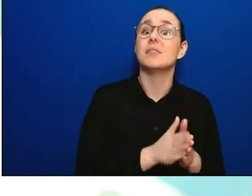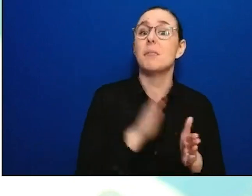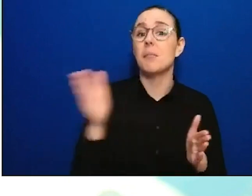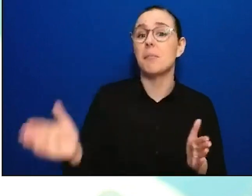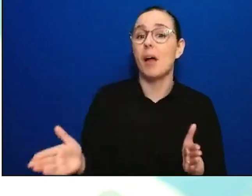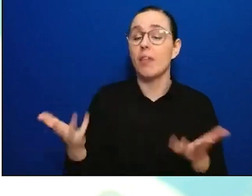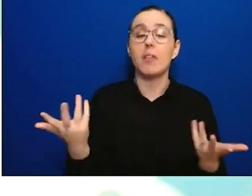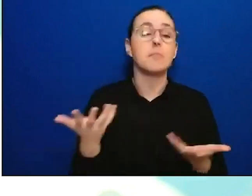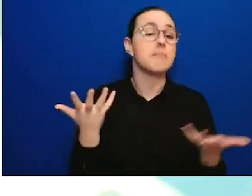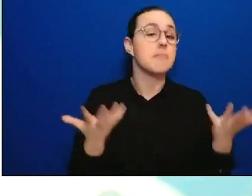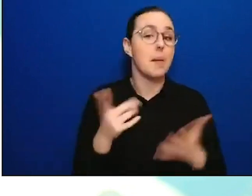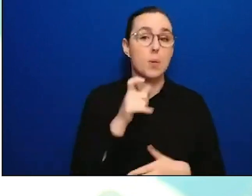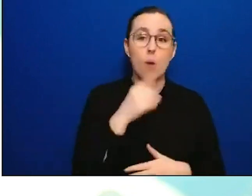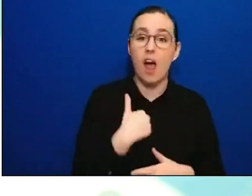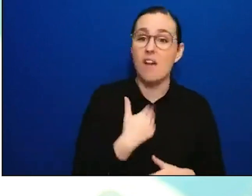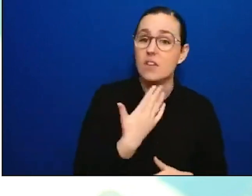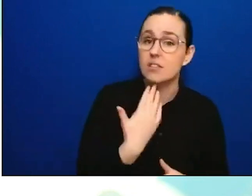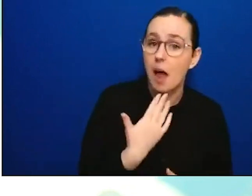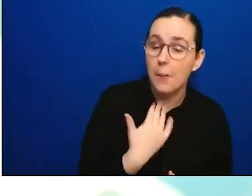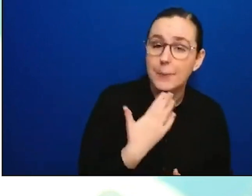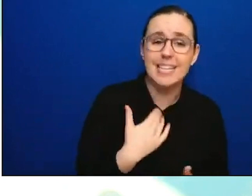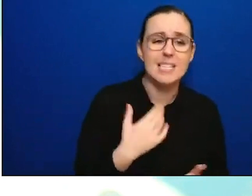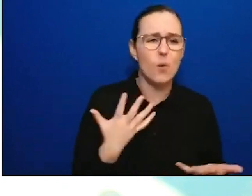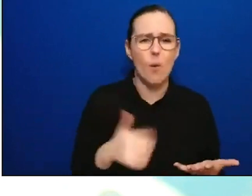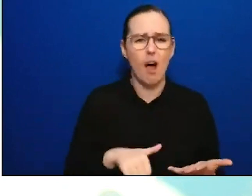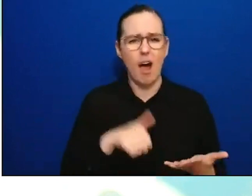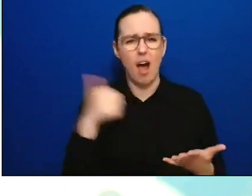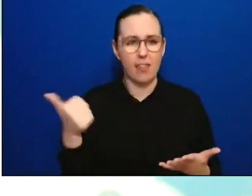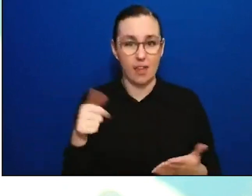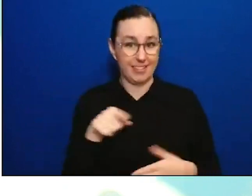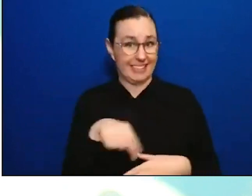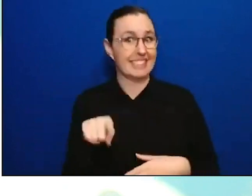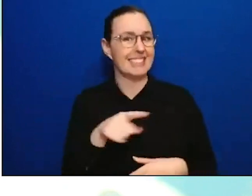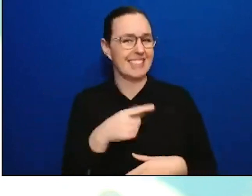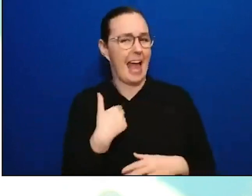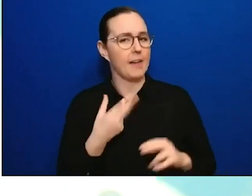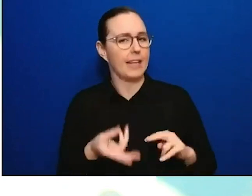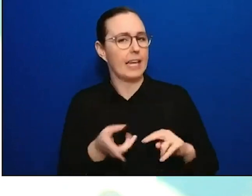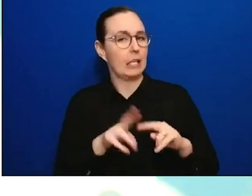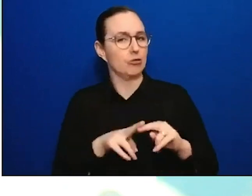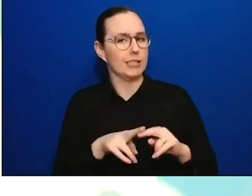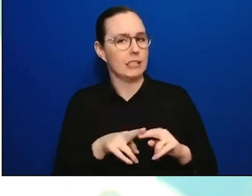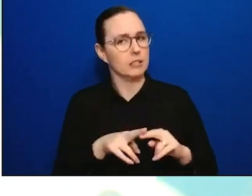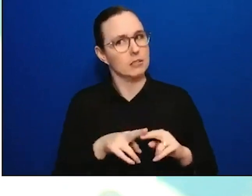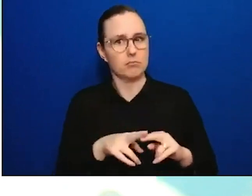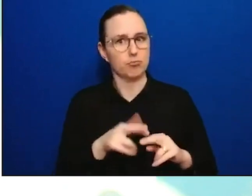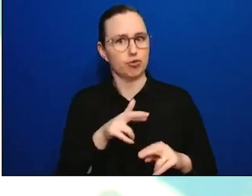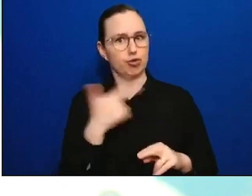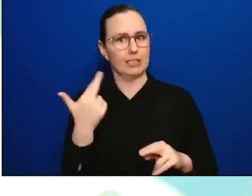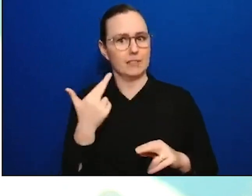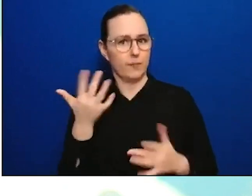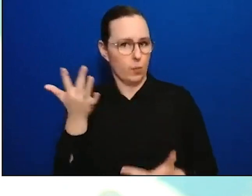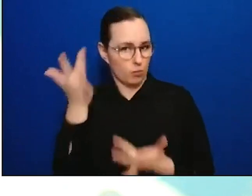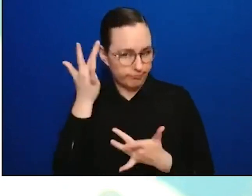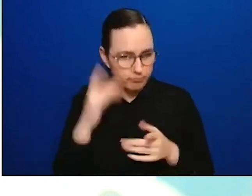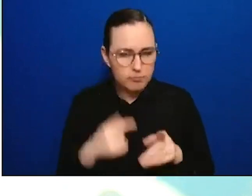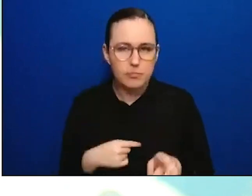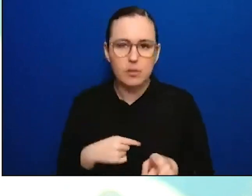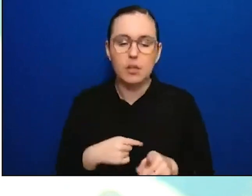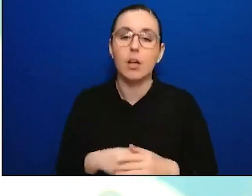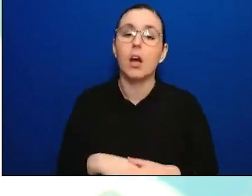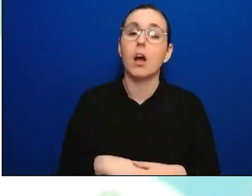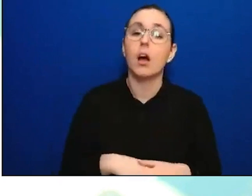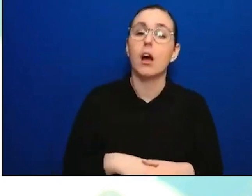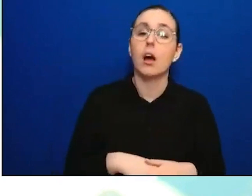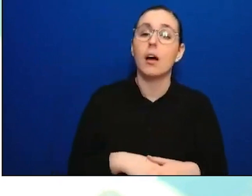6 months of age. So that's people with diabetes, people with a number of other conditions that increase the risk of having more severe